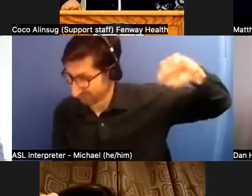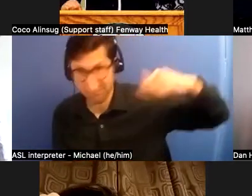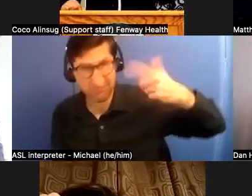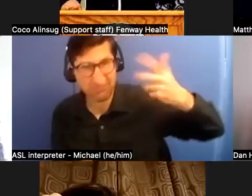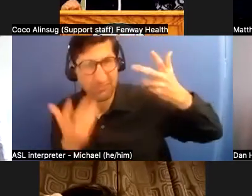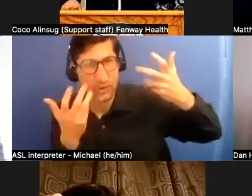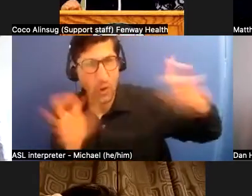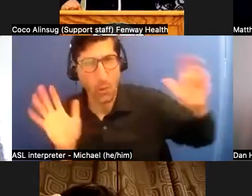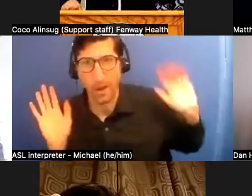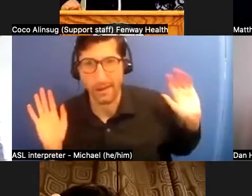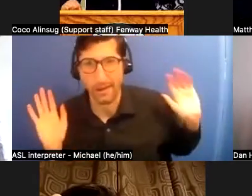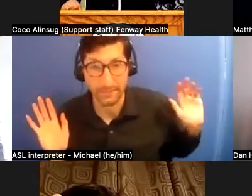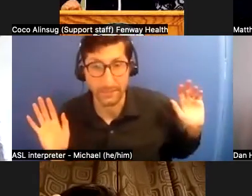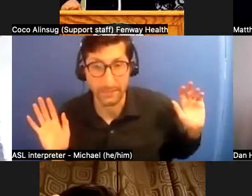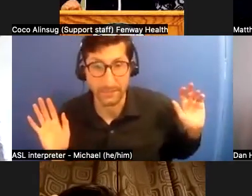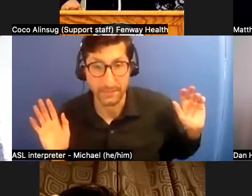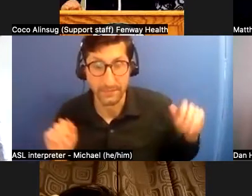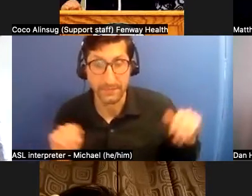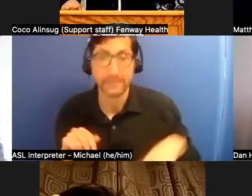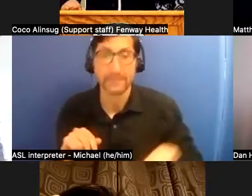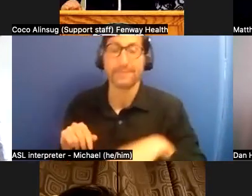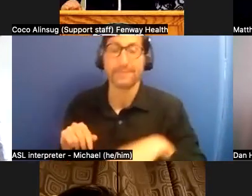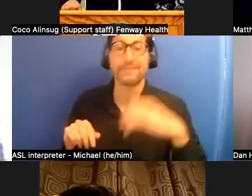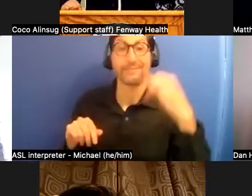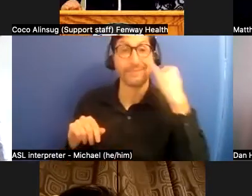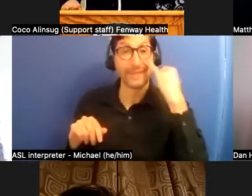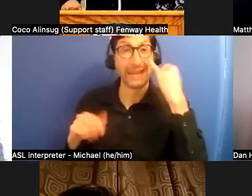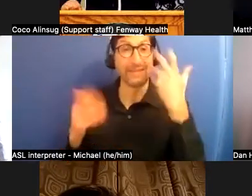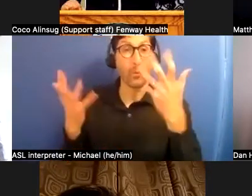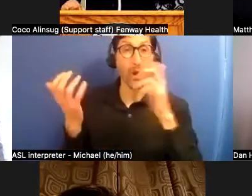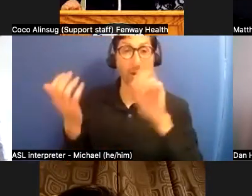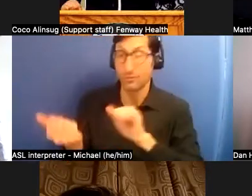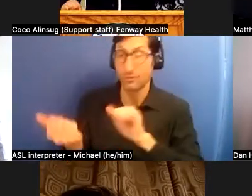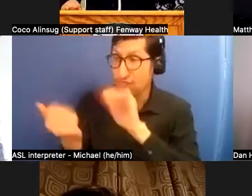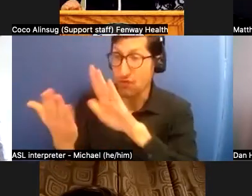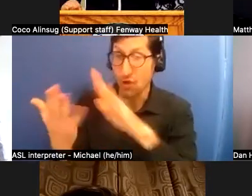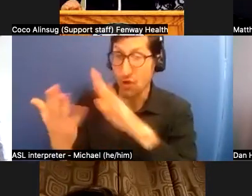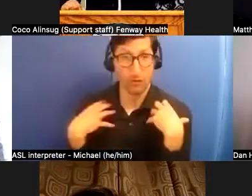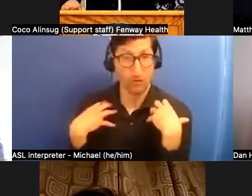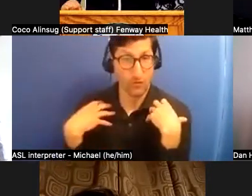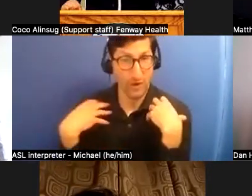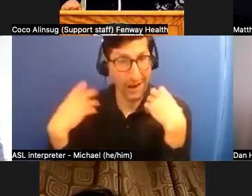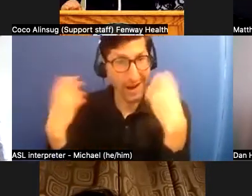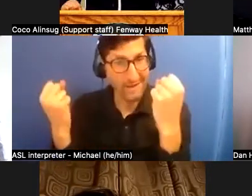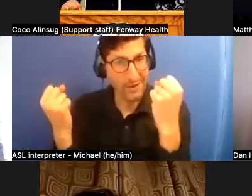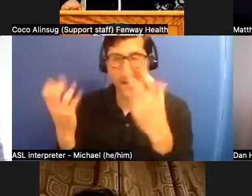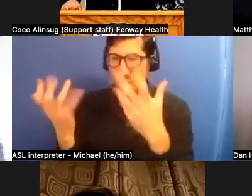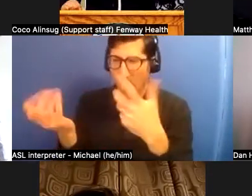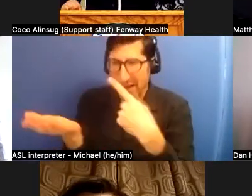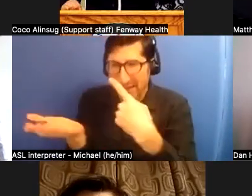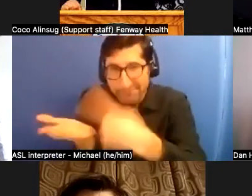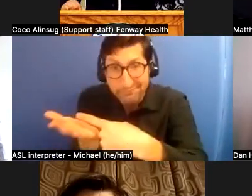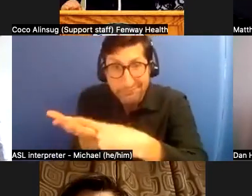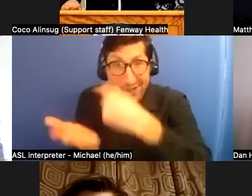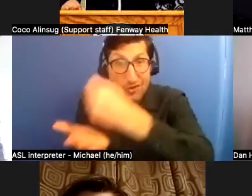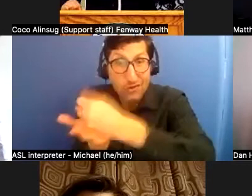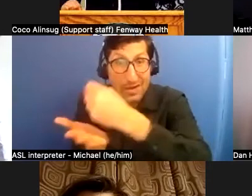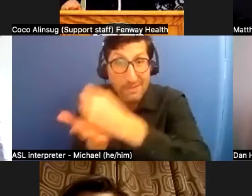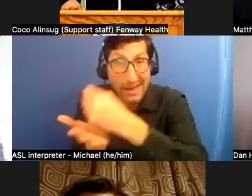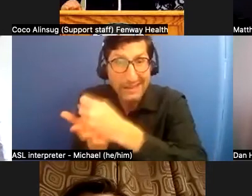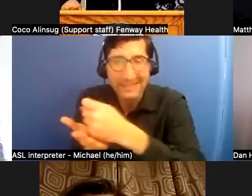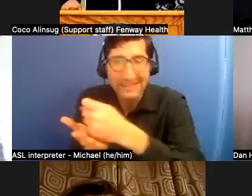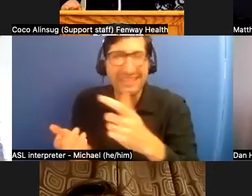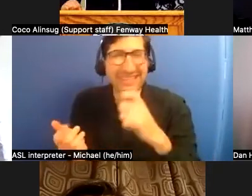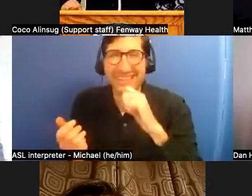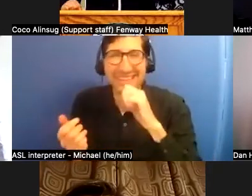about recovery or different ways of making themselves more healthy is not in the